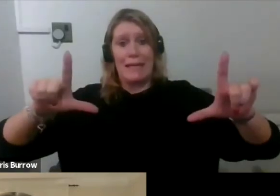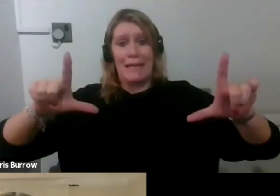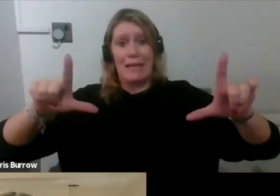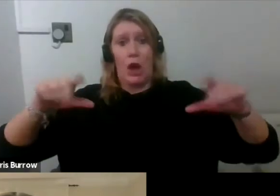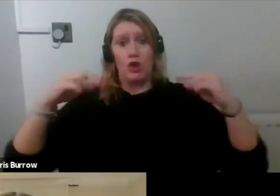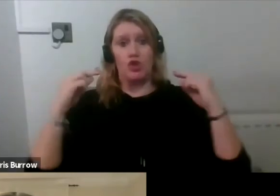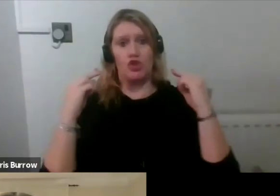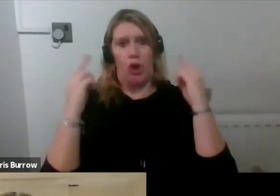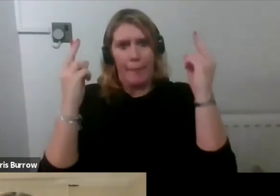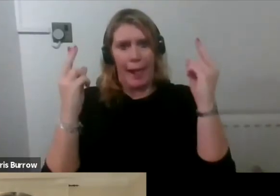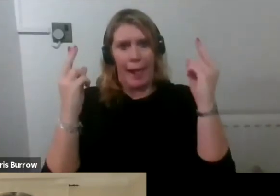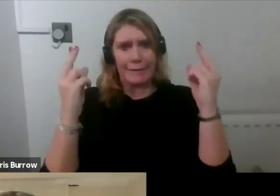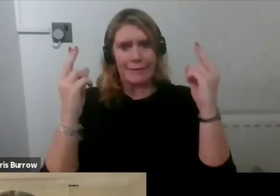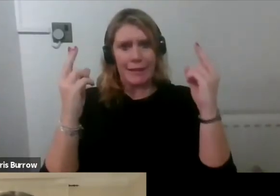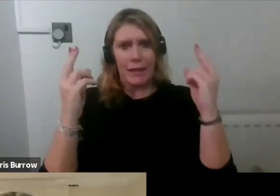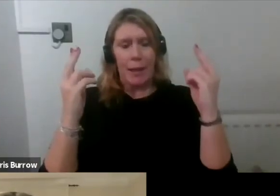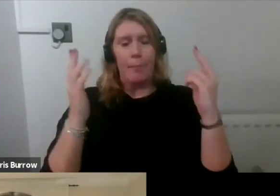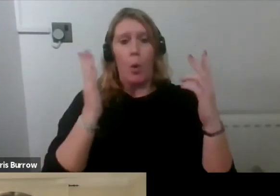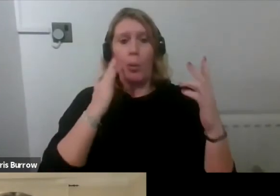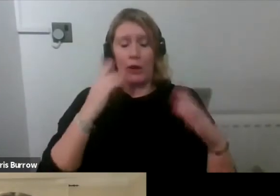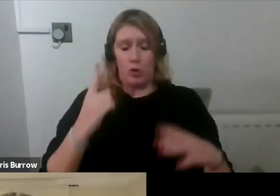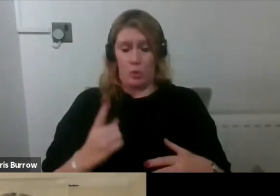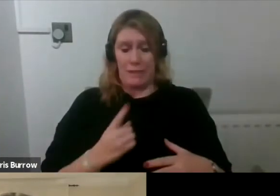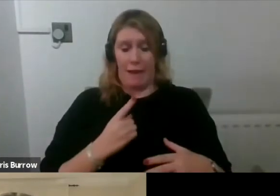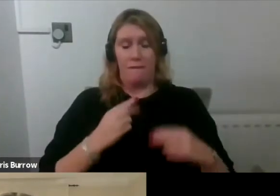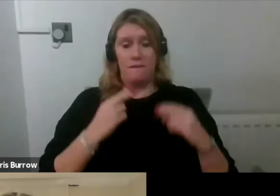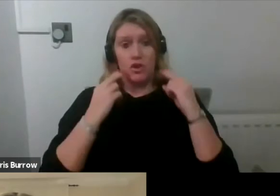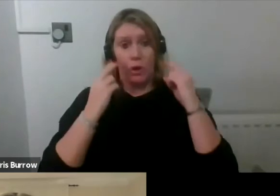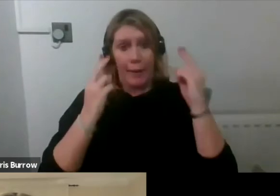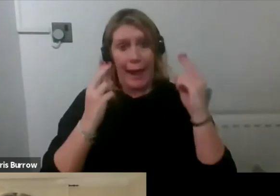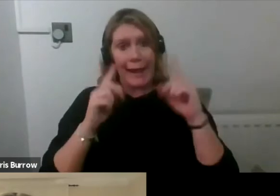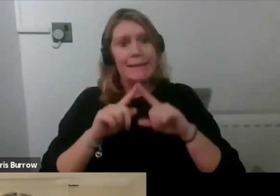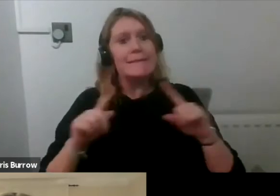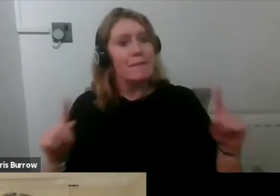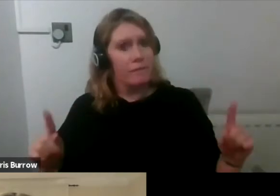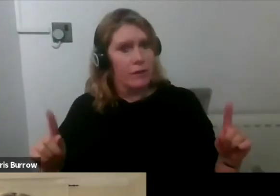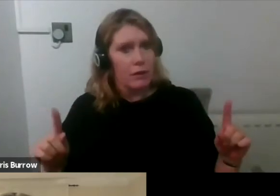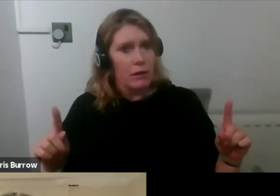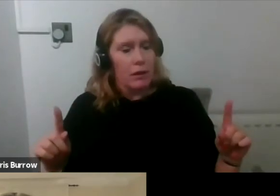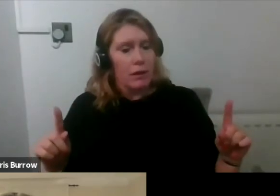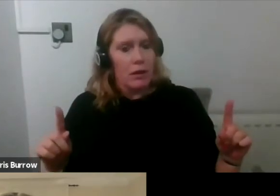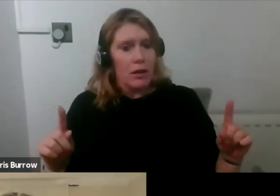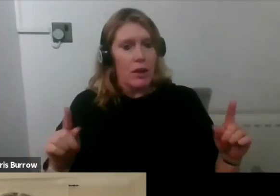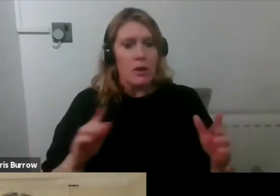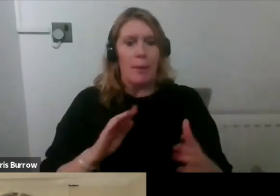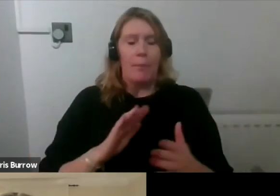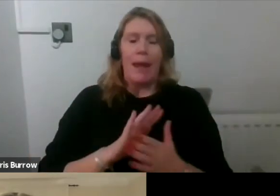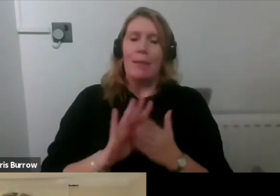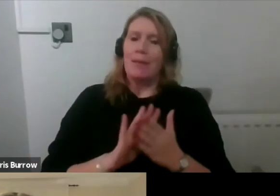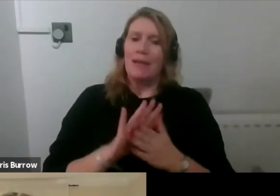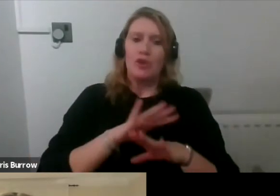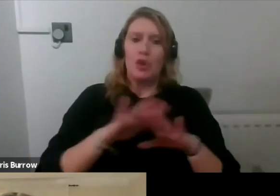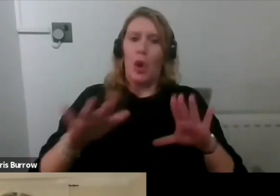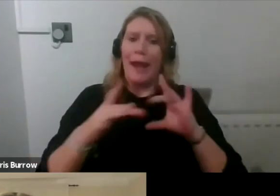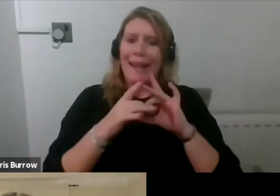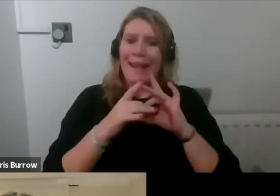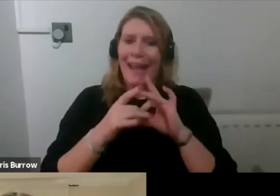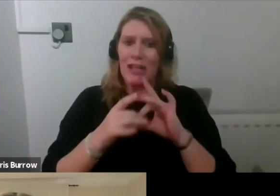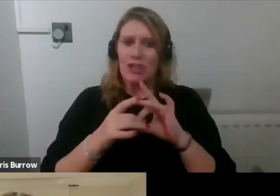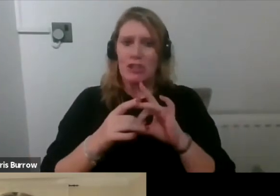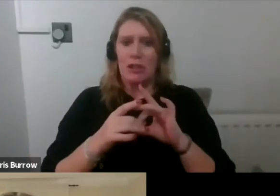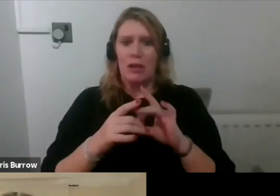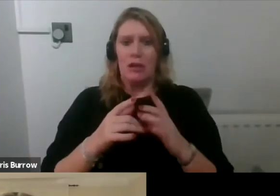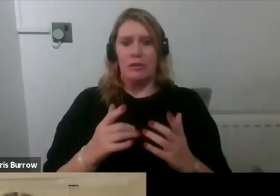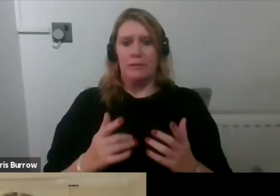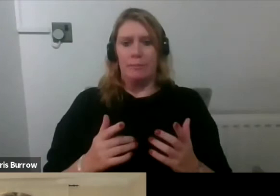is not the same as the screen dominating you. But Yeah. then you're not engaged in the same way because it's not interactive. I